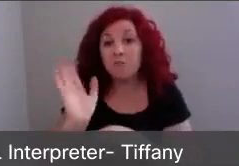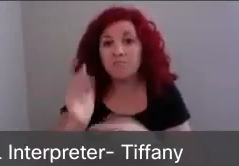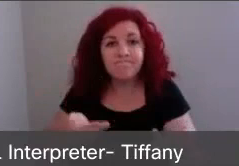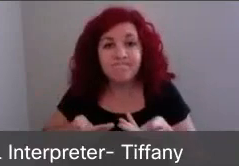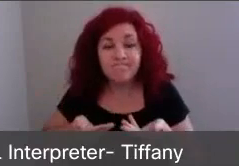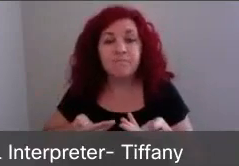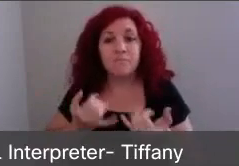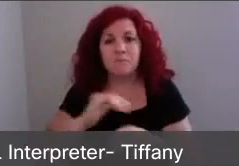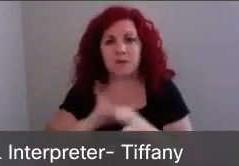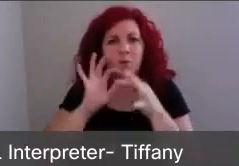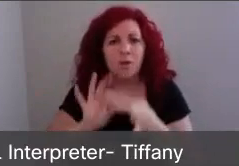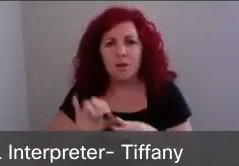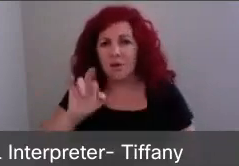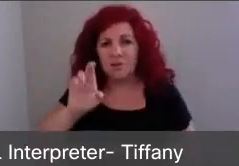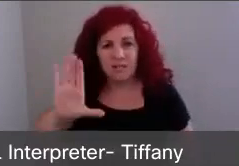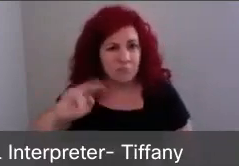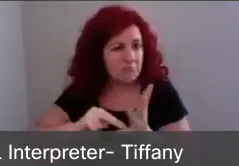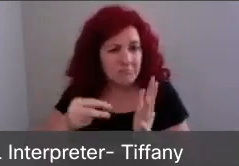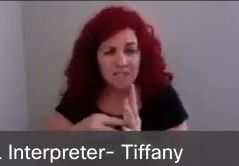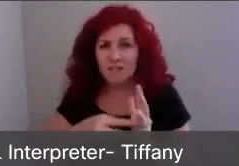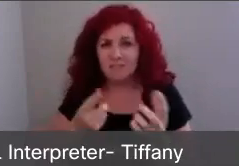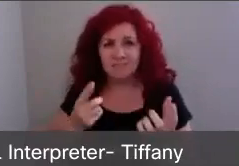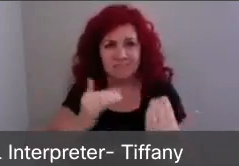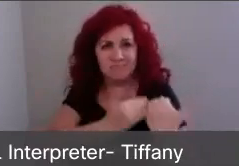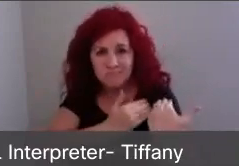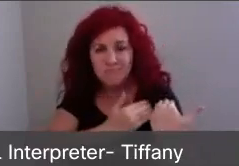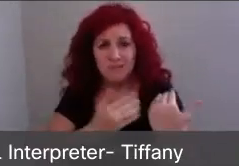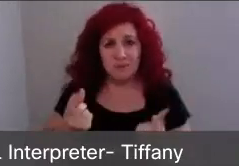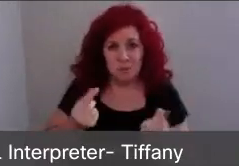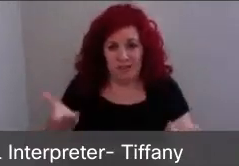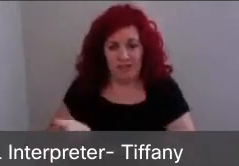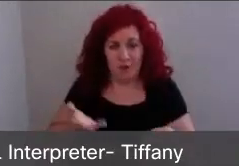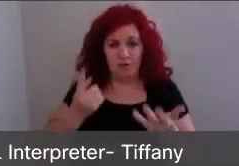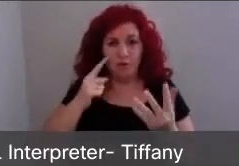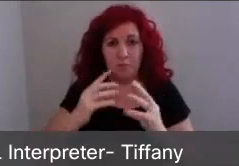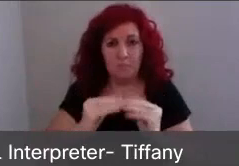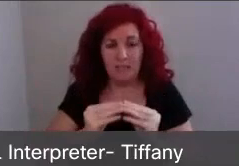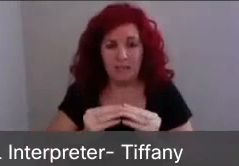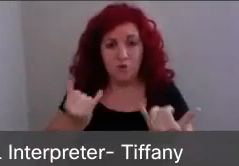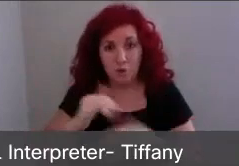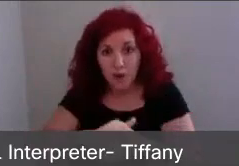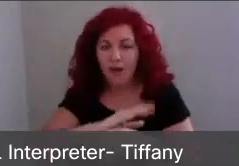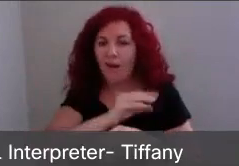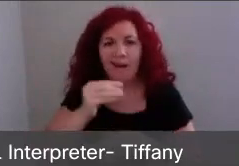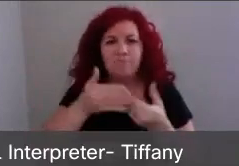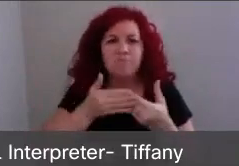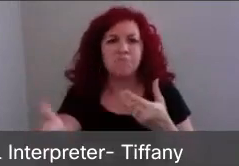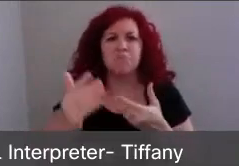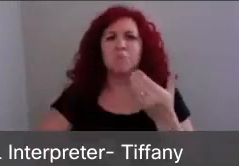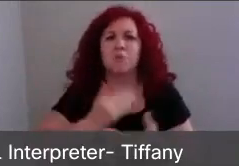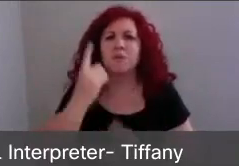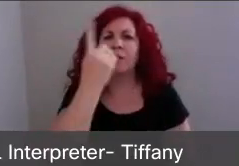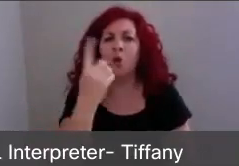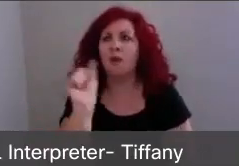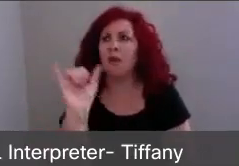tonight about what the IRC is, what it does, what we're doing here tonight, and what the rest of the process is going to look like.